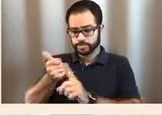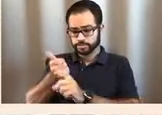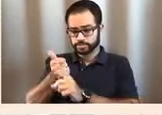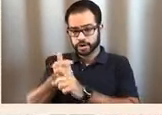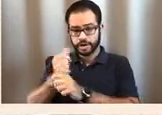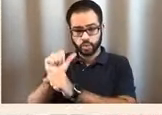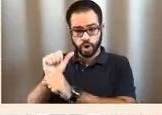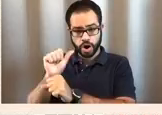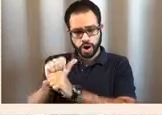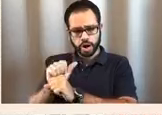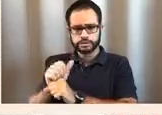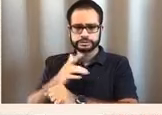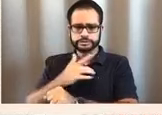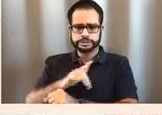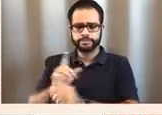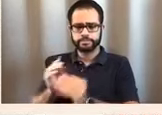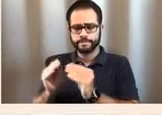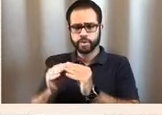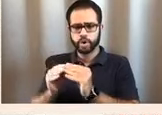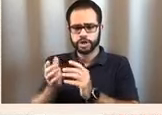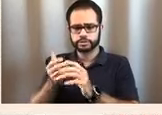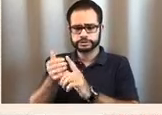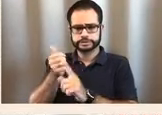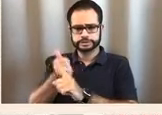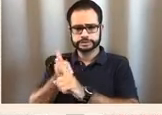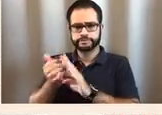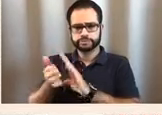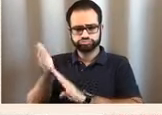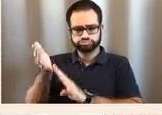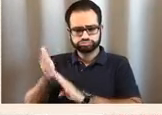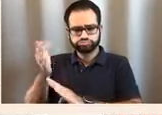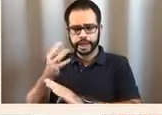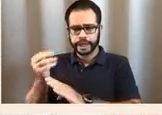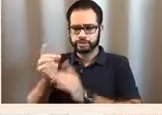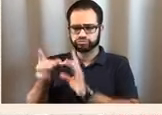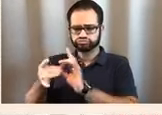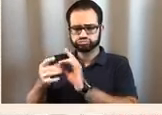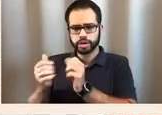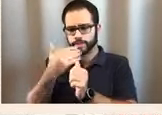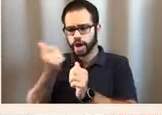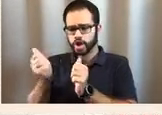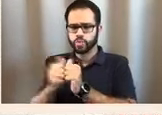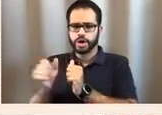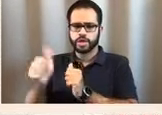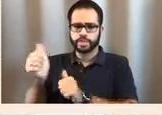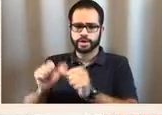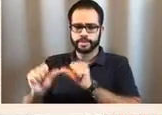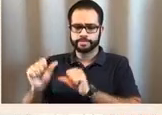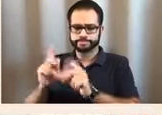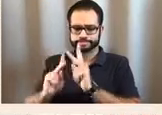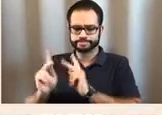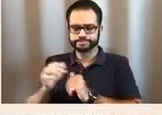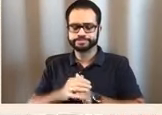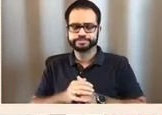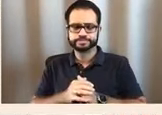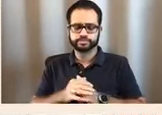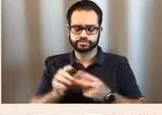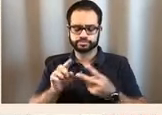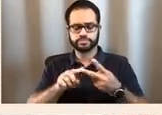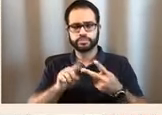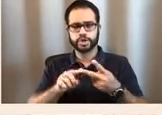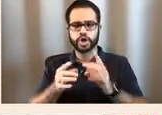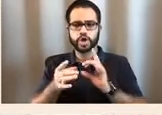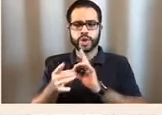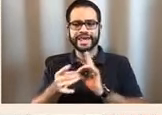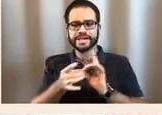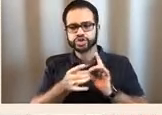relate easier to other people. The second is relationships with other people in the community. Employment will